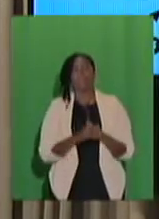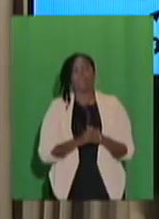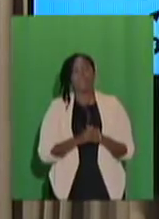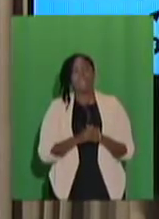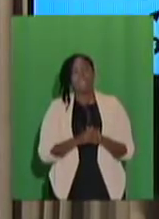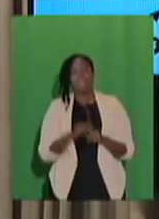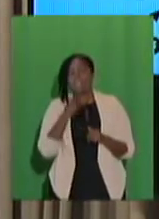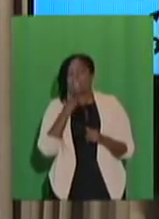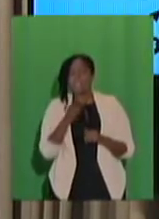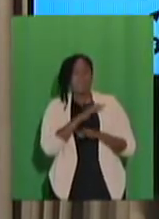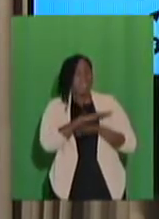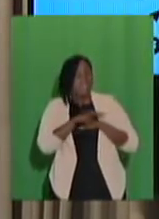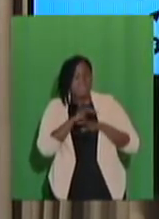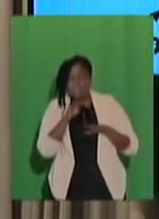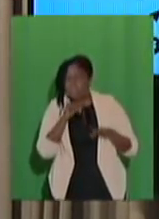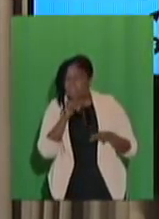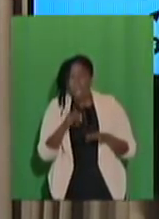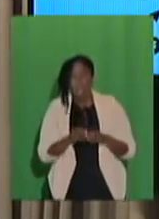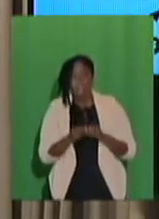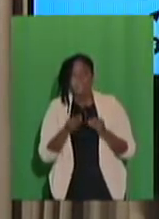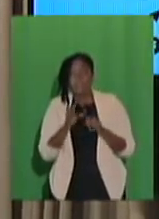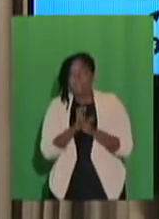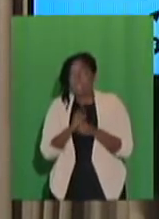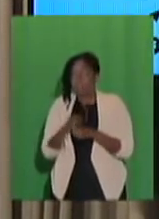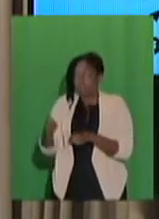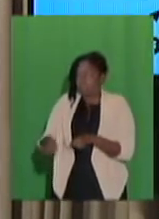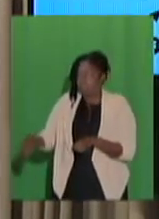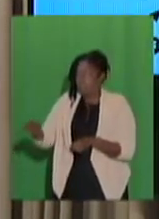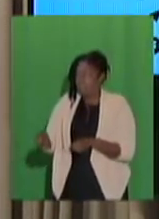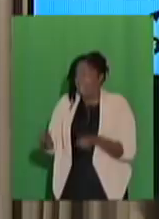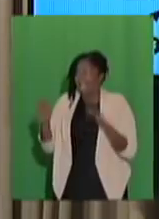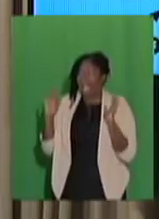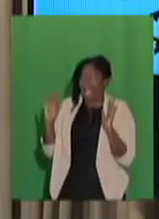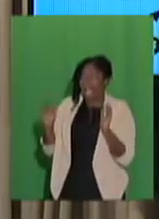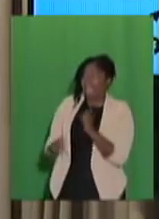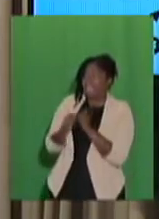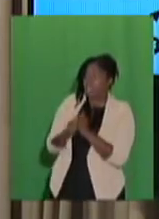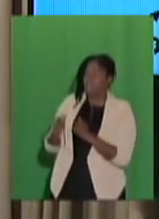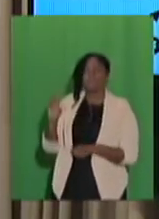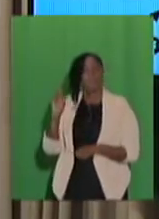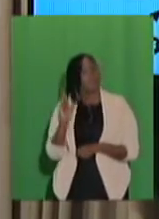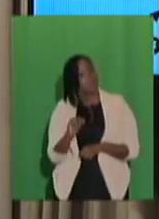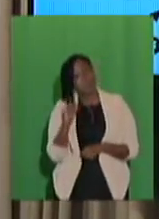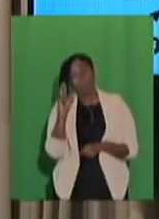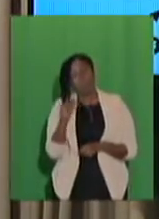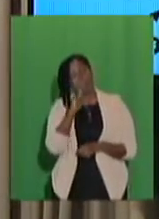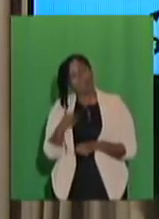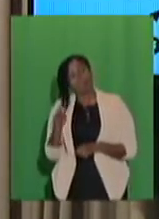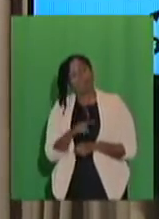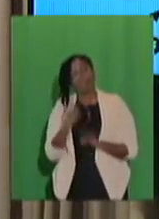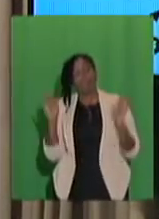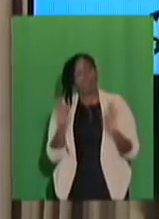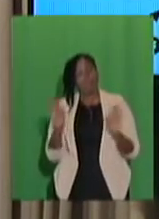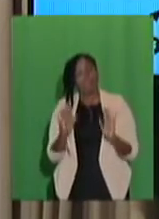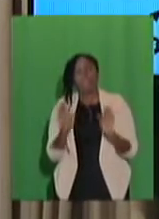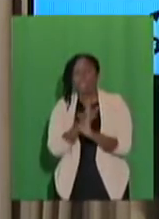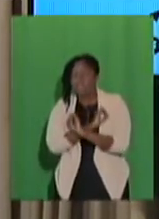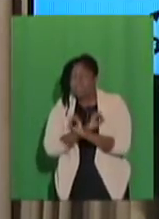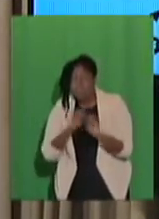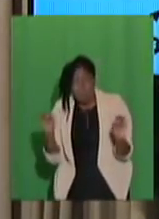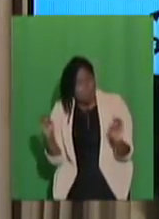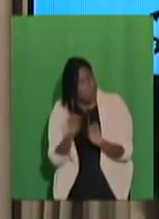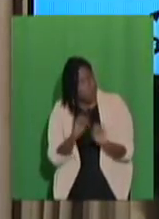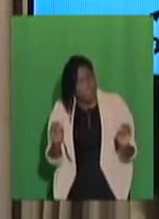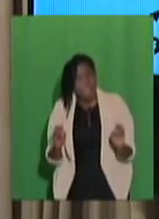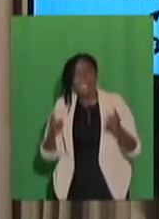any community in danger, because there is no way in an isolated setting with